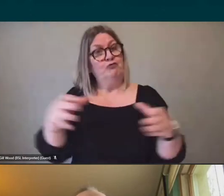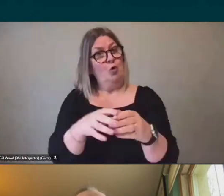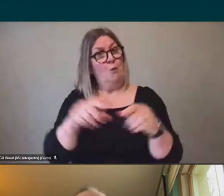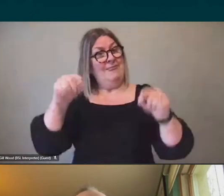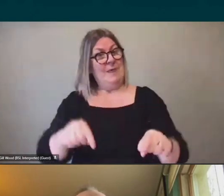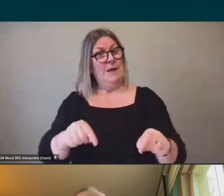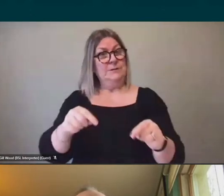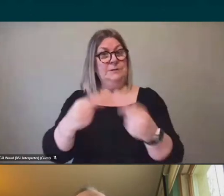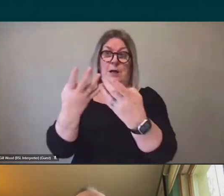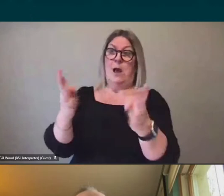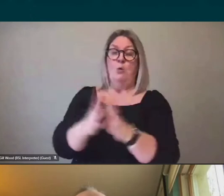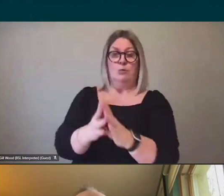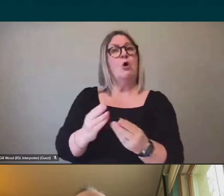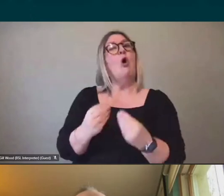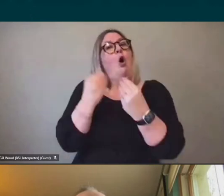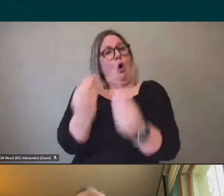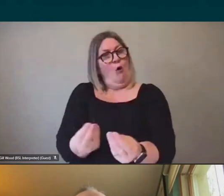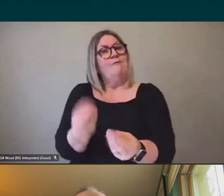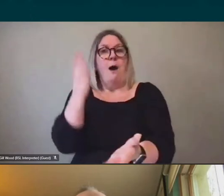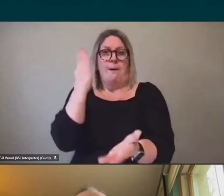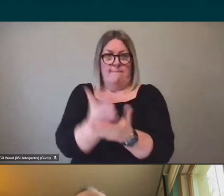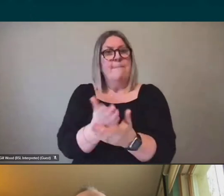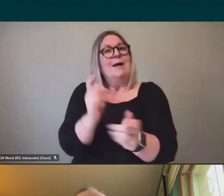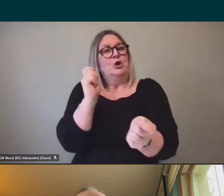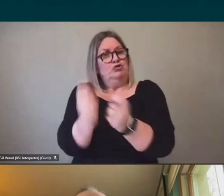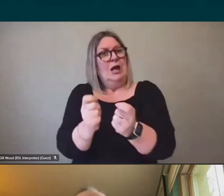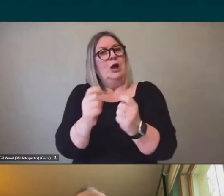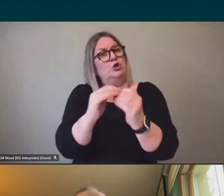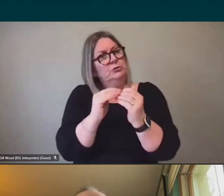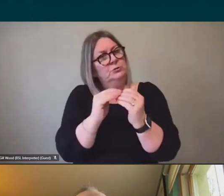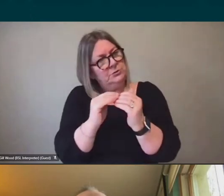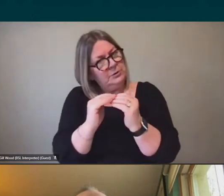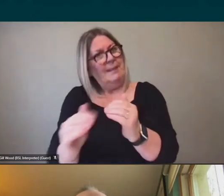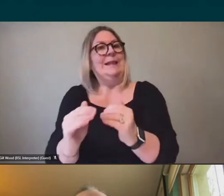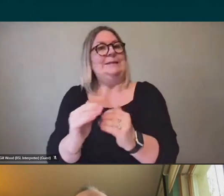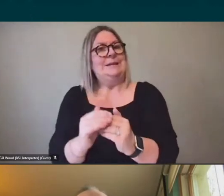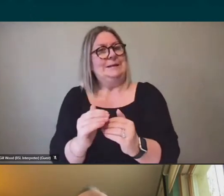needed change and stability. I will leave it there, convener, but thank you.